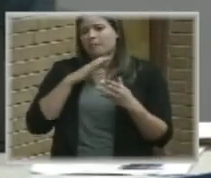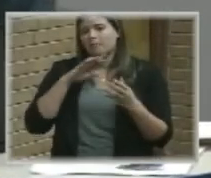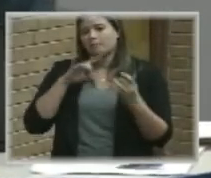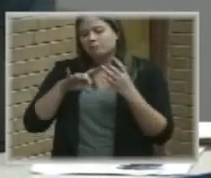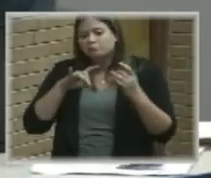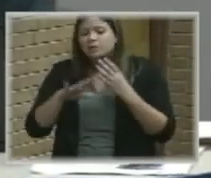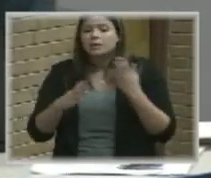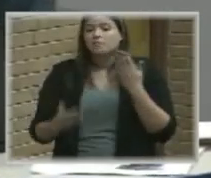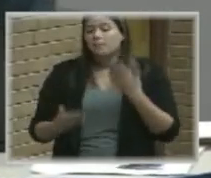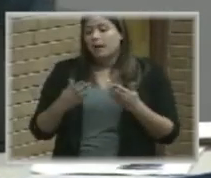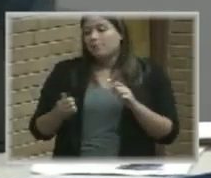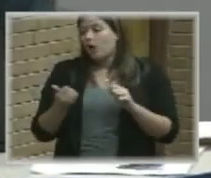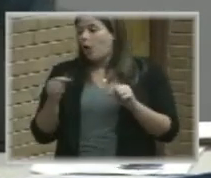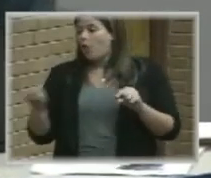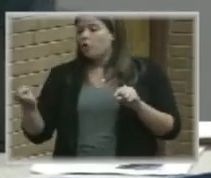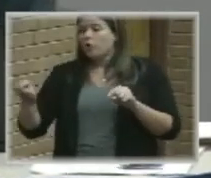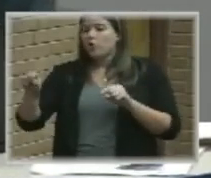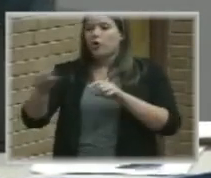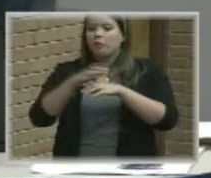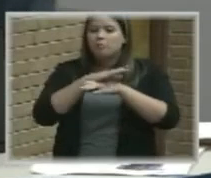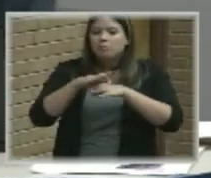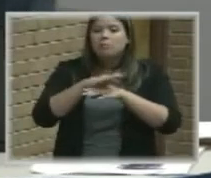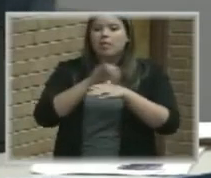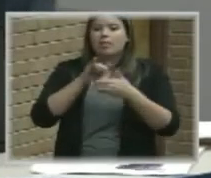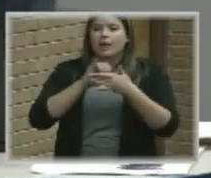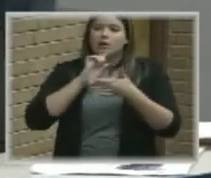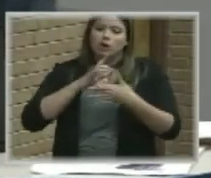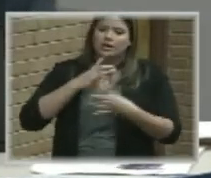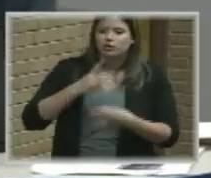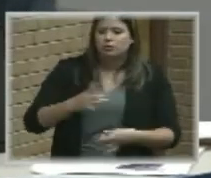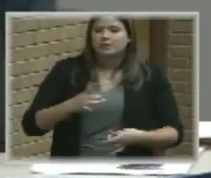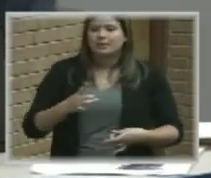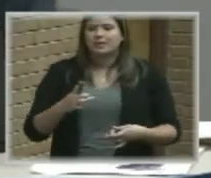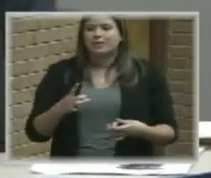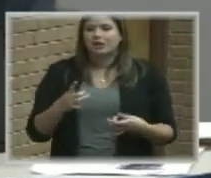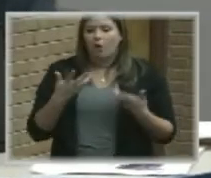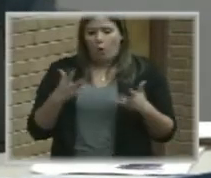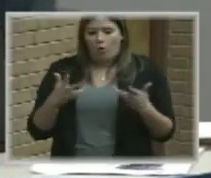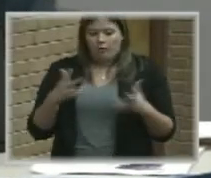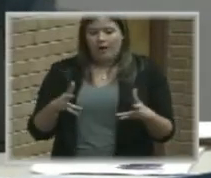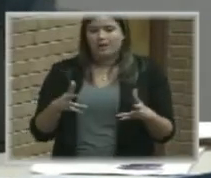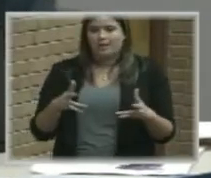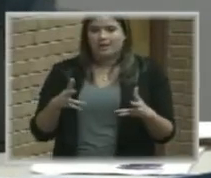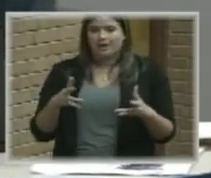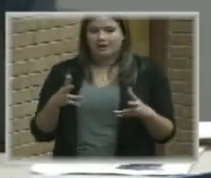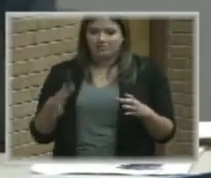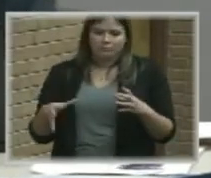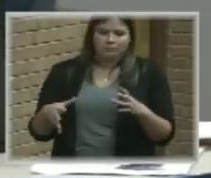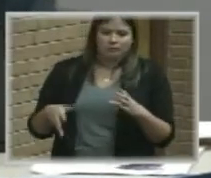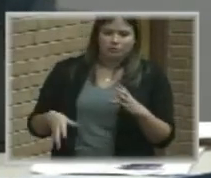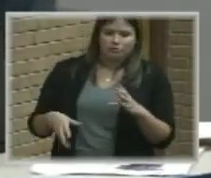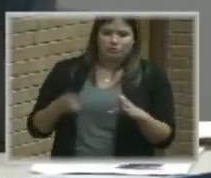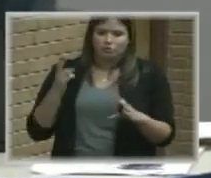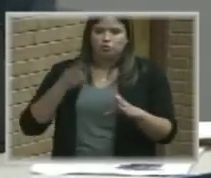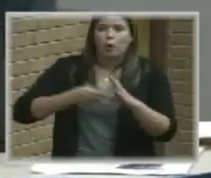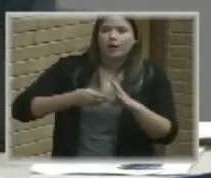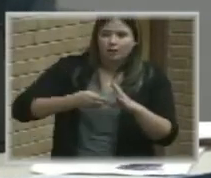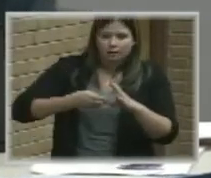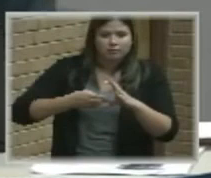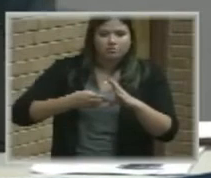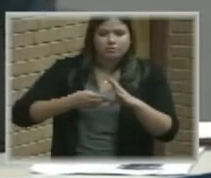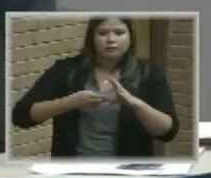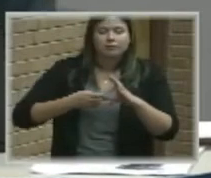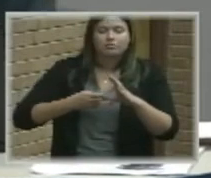other municipalities that are interested already in piggybacking onto this.